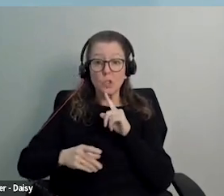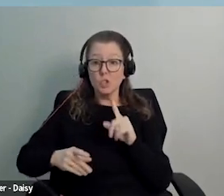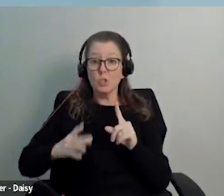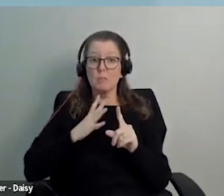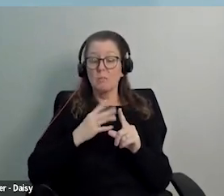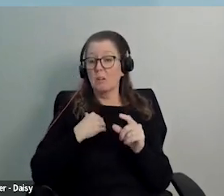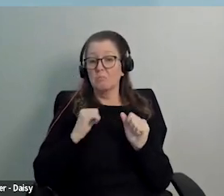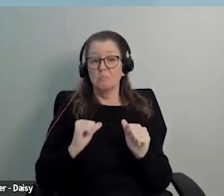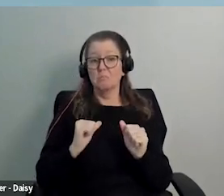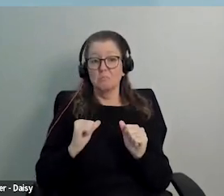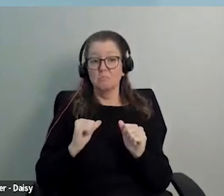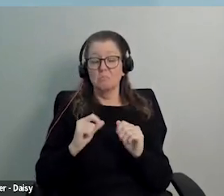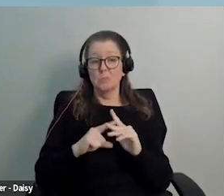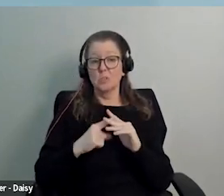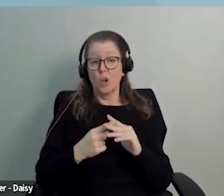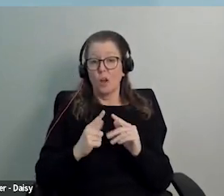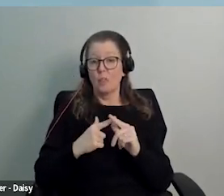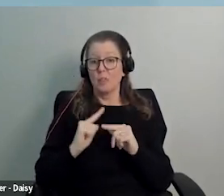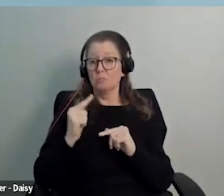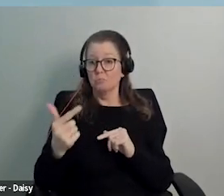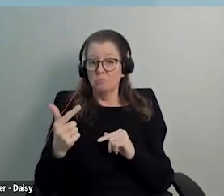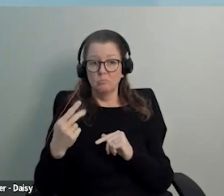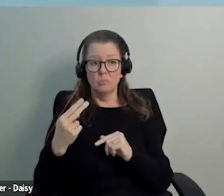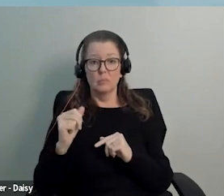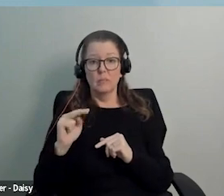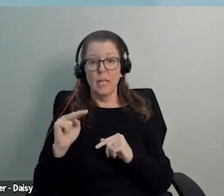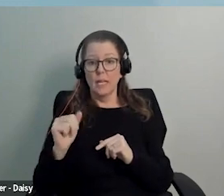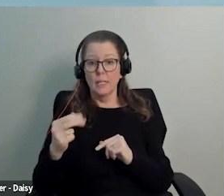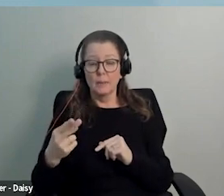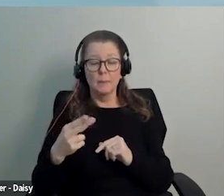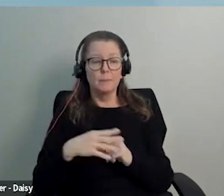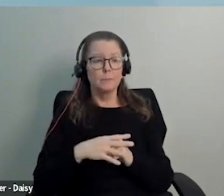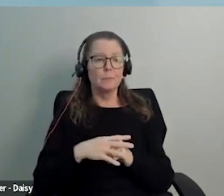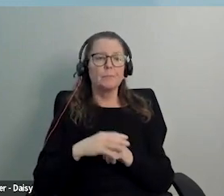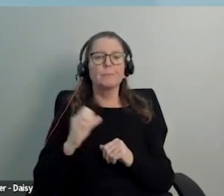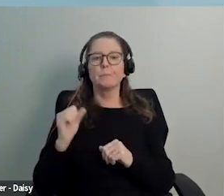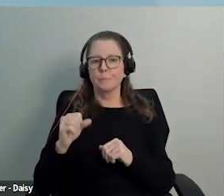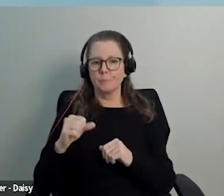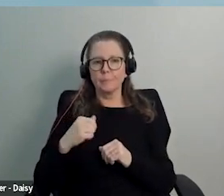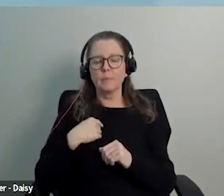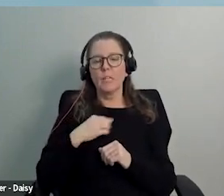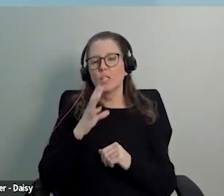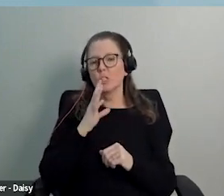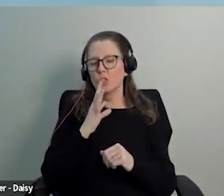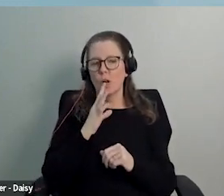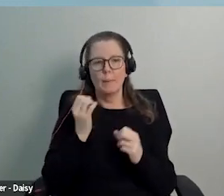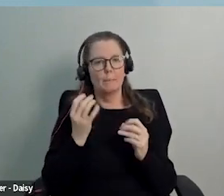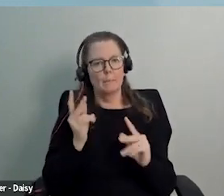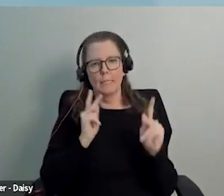there's anything I missed, I would love for you to follow up. I talk to a lot of folks like this every single